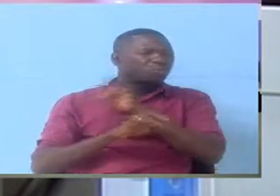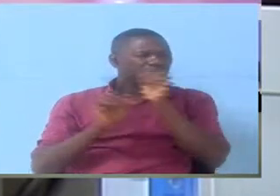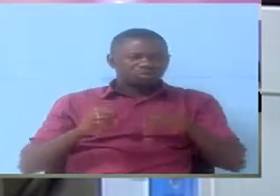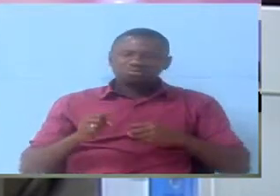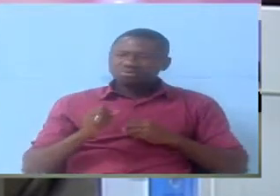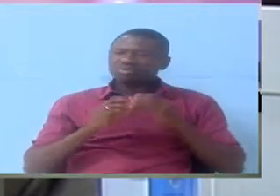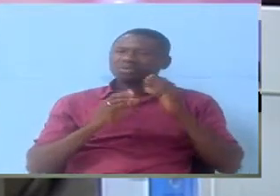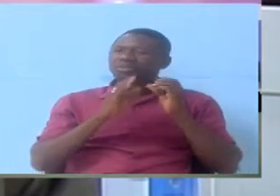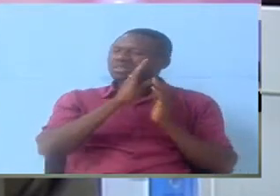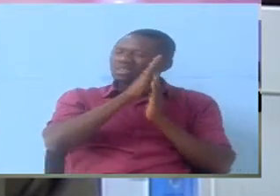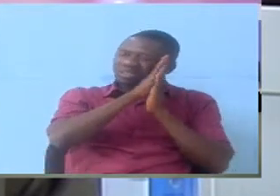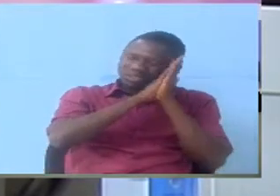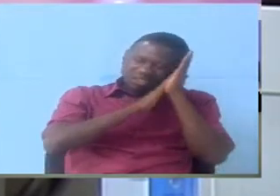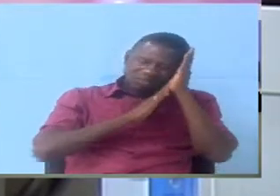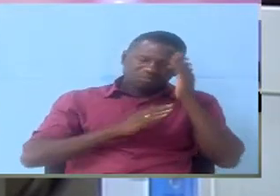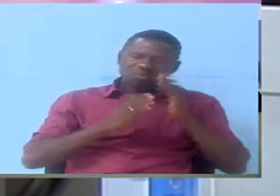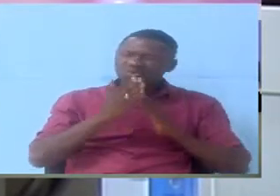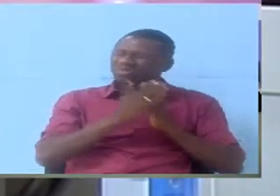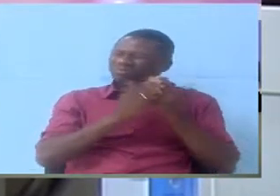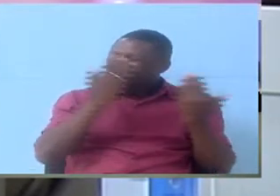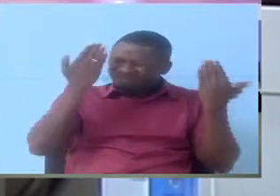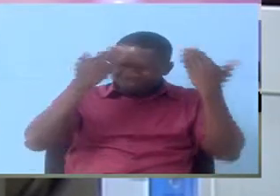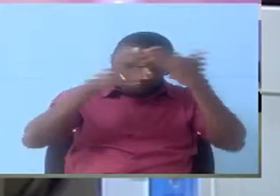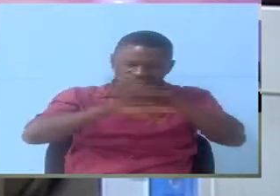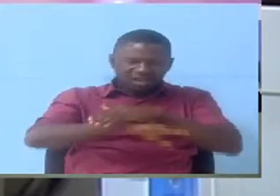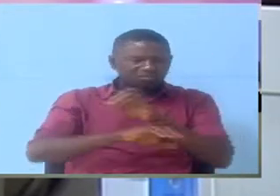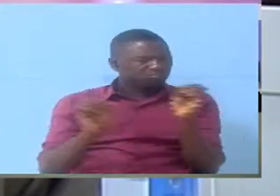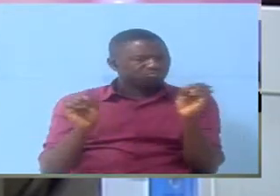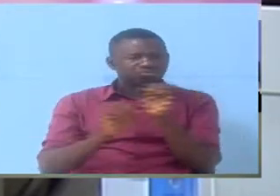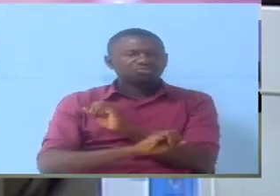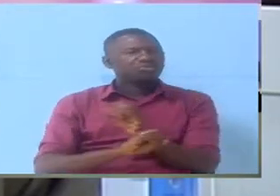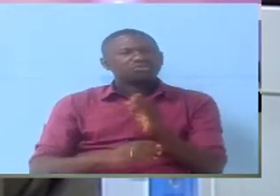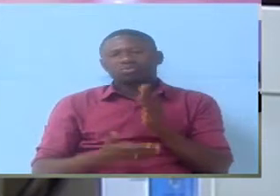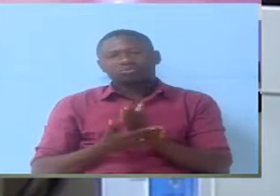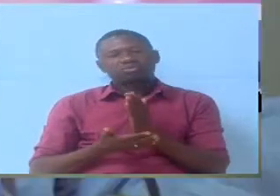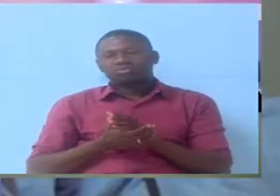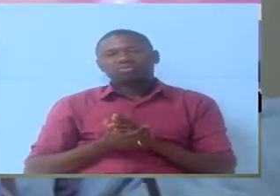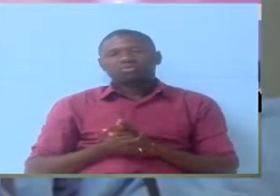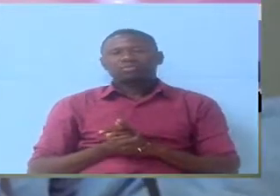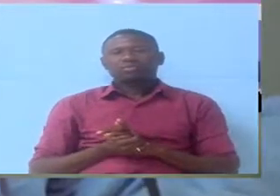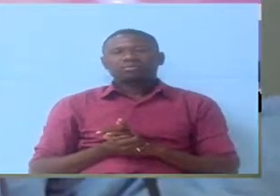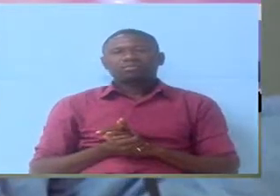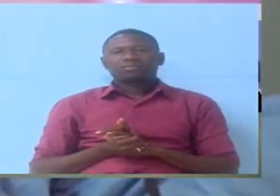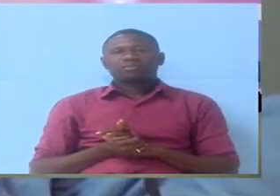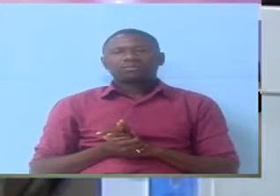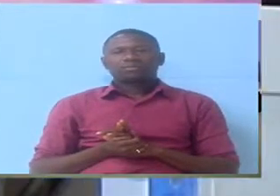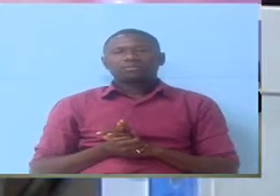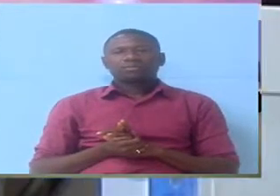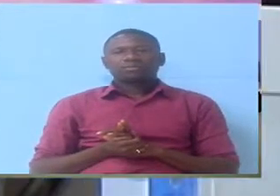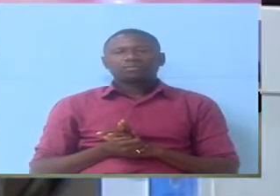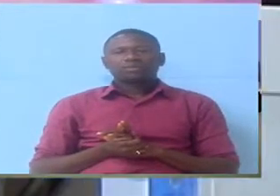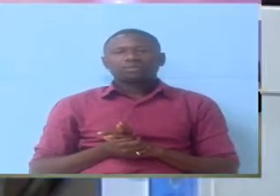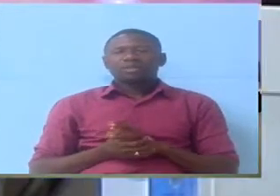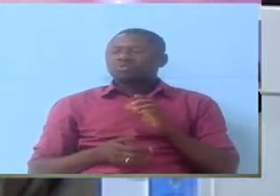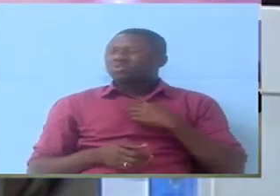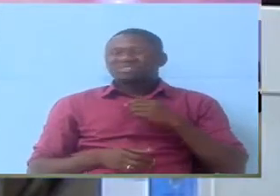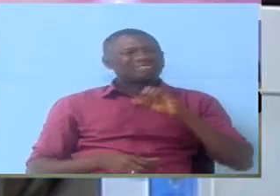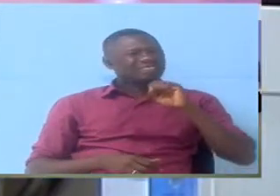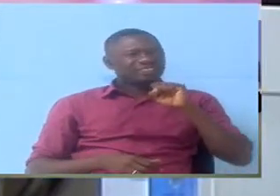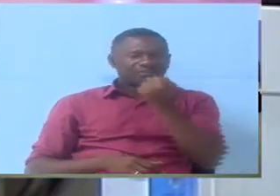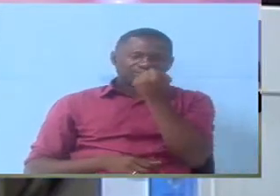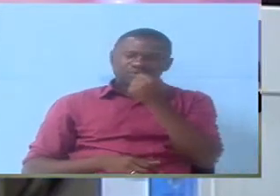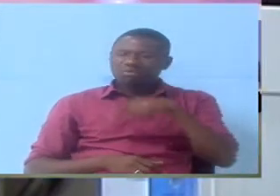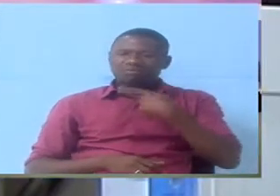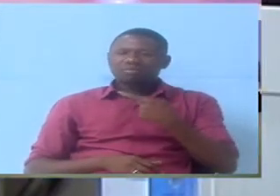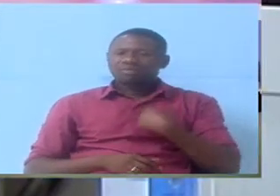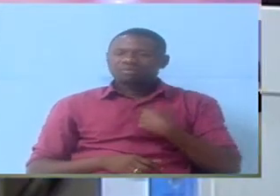even sleep throughout the night. Hey. Yes. Midanak it. It was really hard for me.